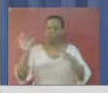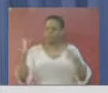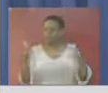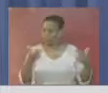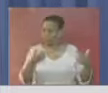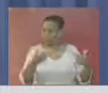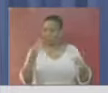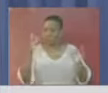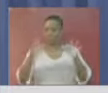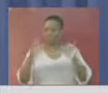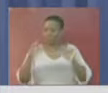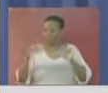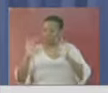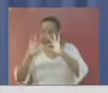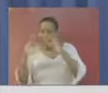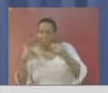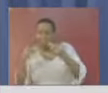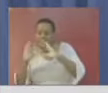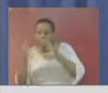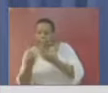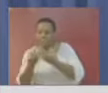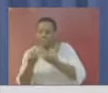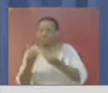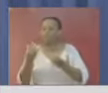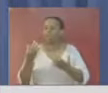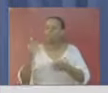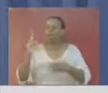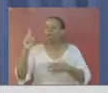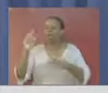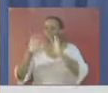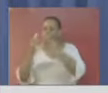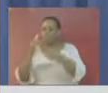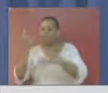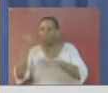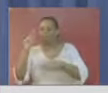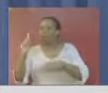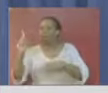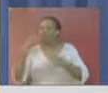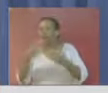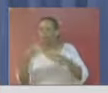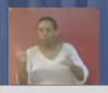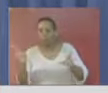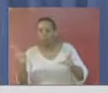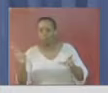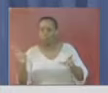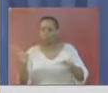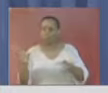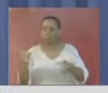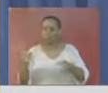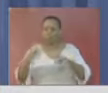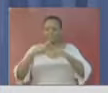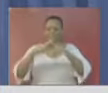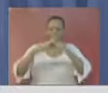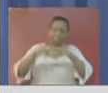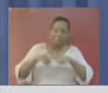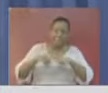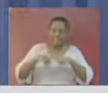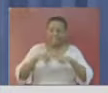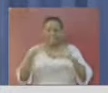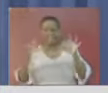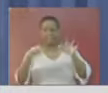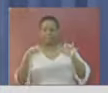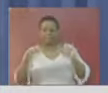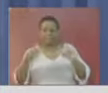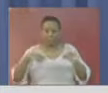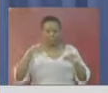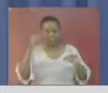one room depending on the size of the families, etc. We will put on more flights according to our ability now to manage more persons in.